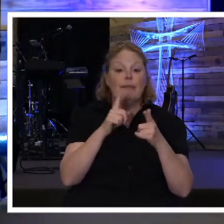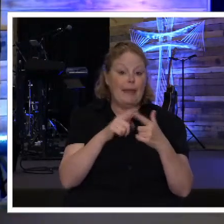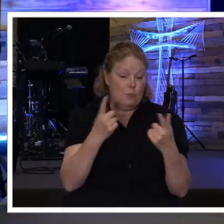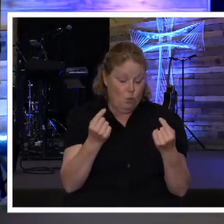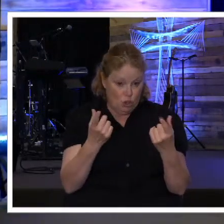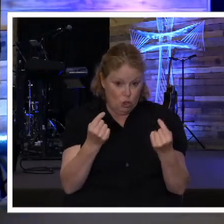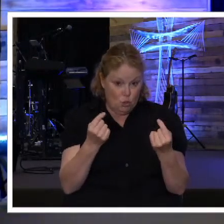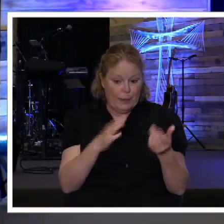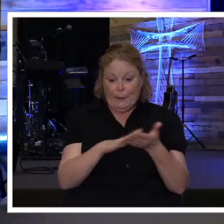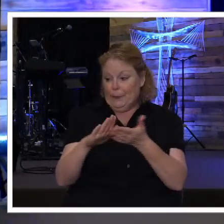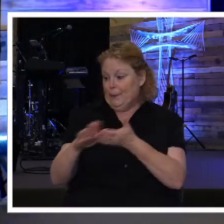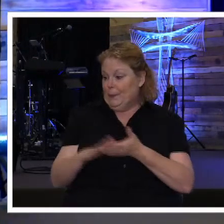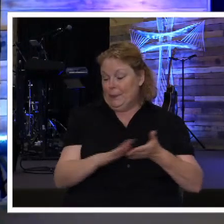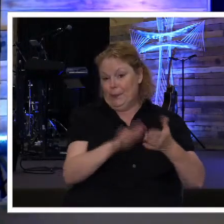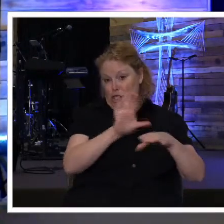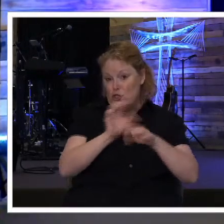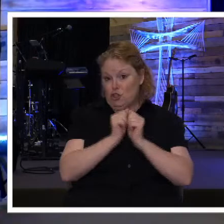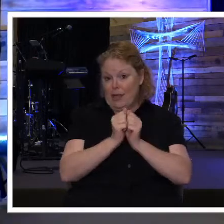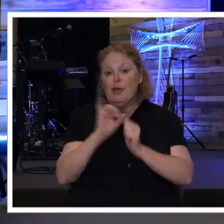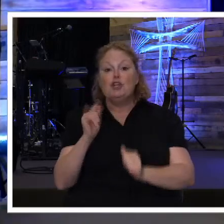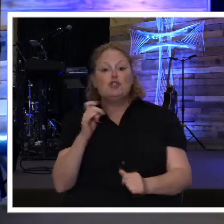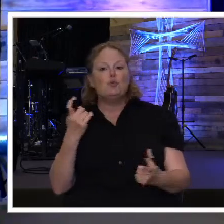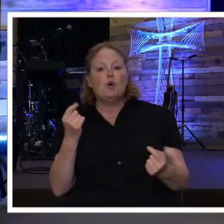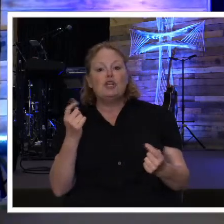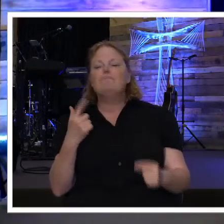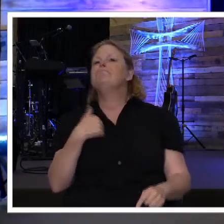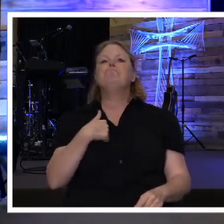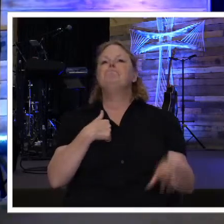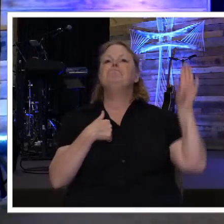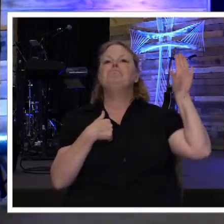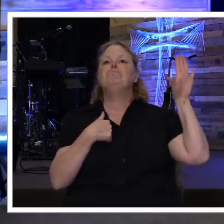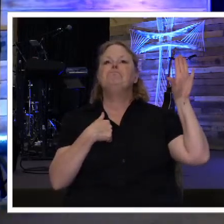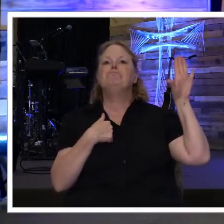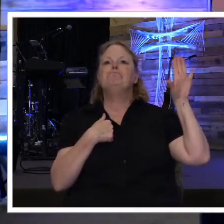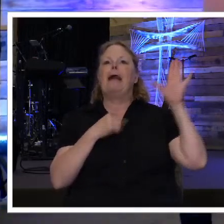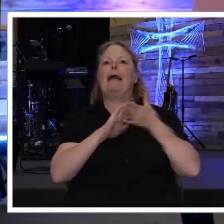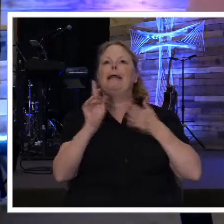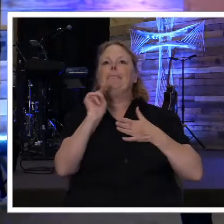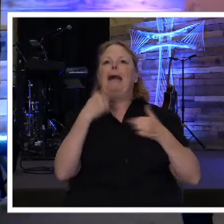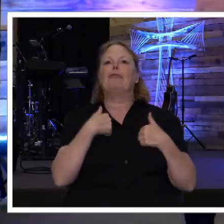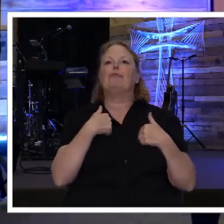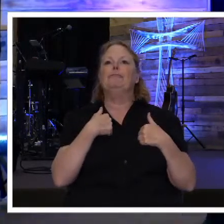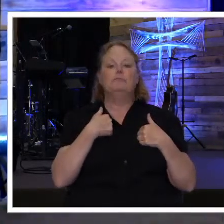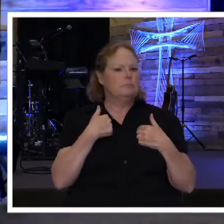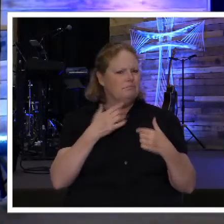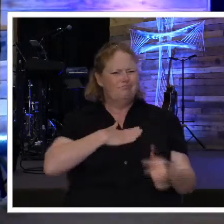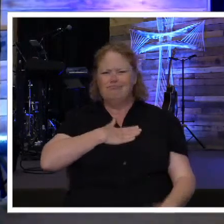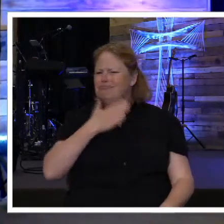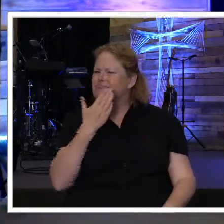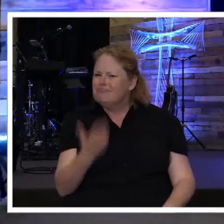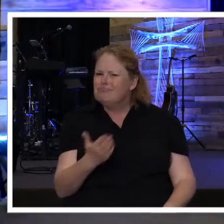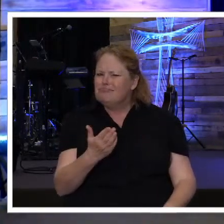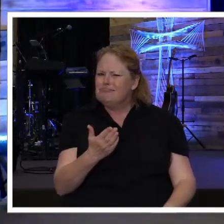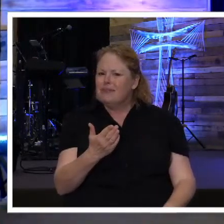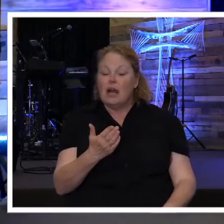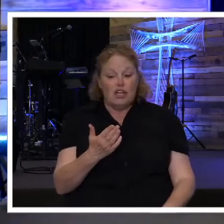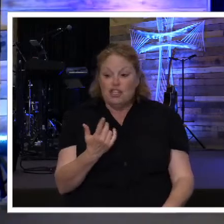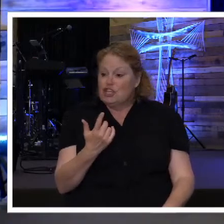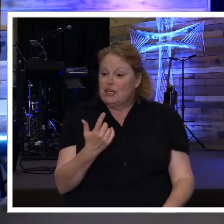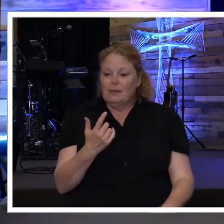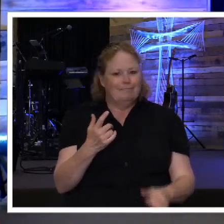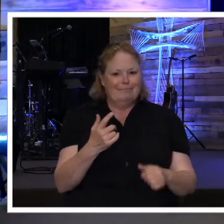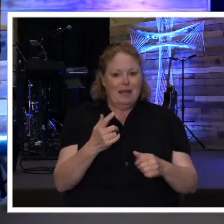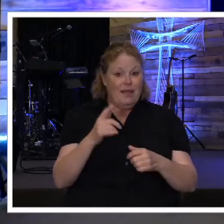afternoon cleaning the church together, and June would instantly run in and grab the toilet scrubbing brush every Tuesday and would walk around and almost hold